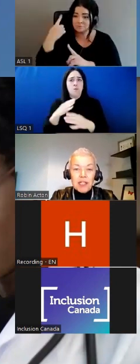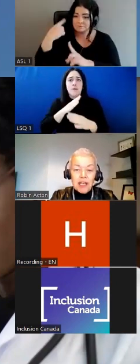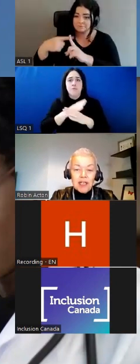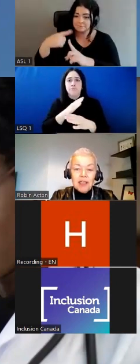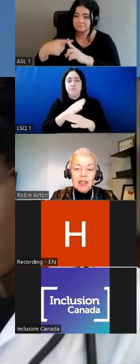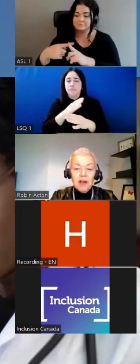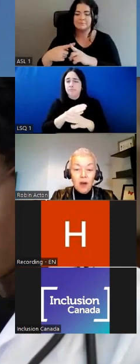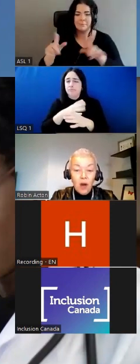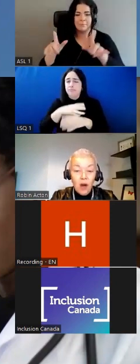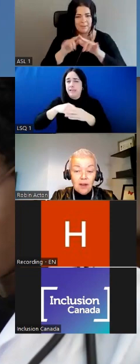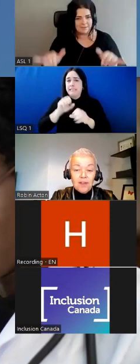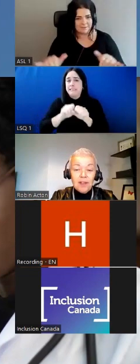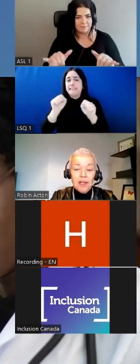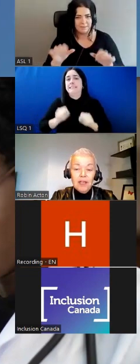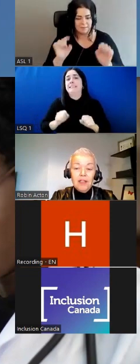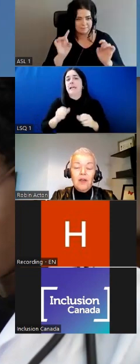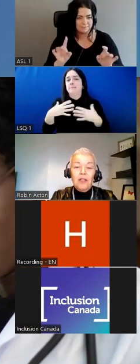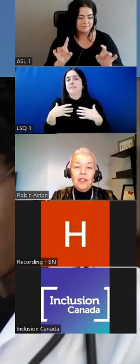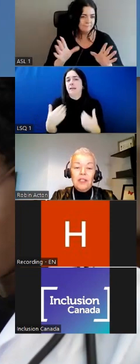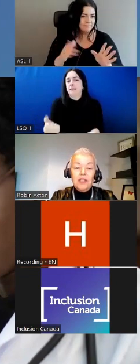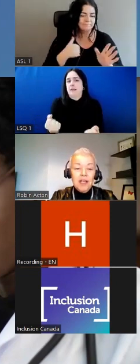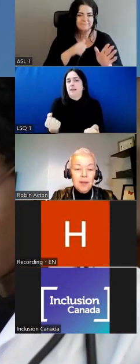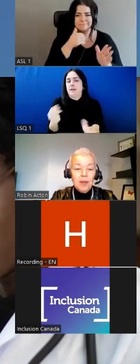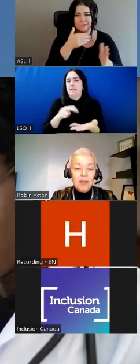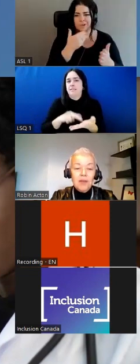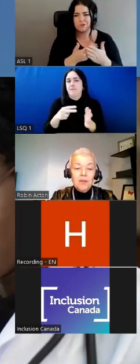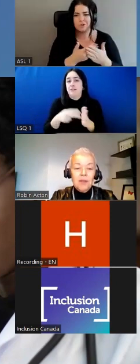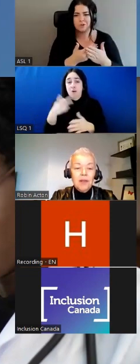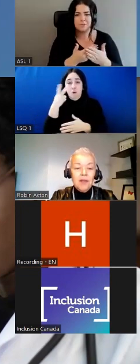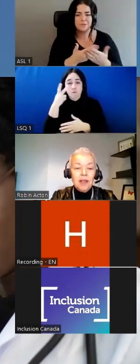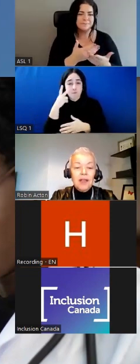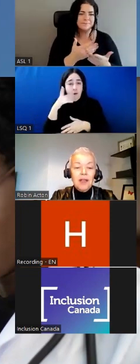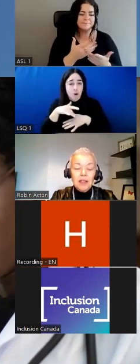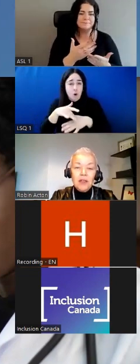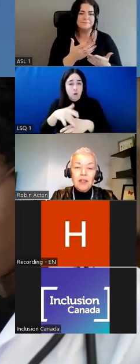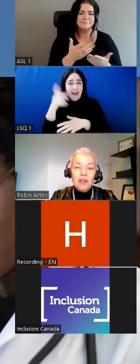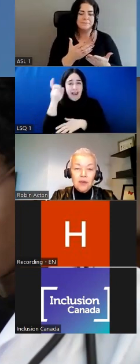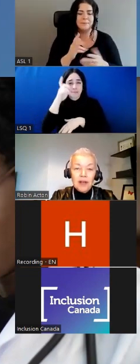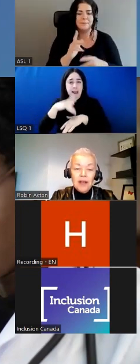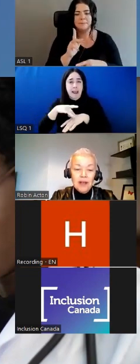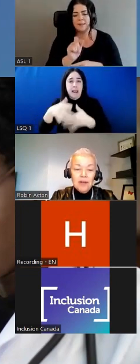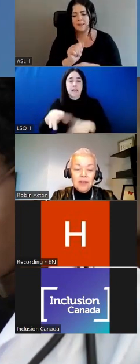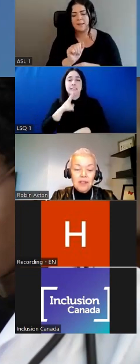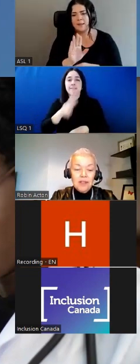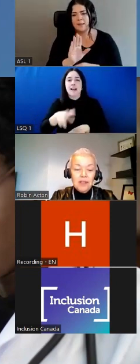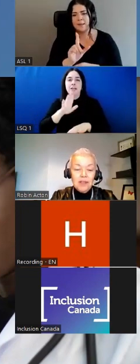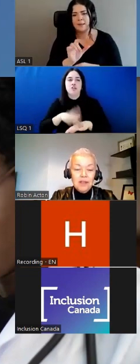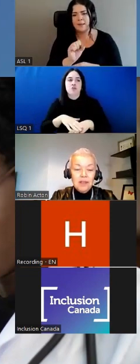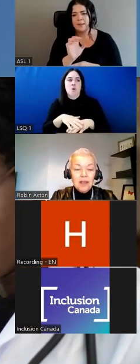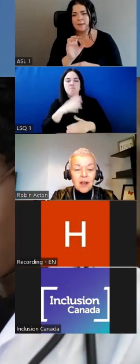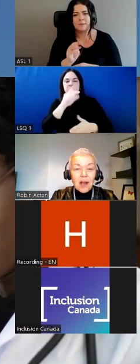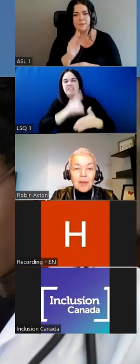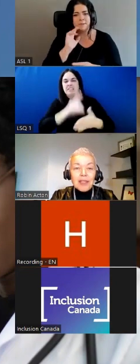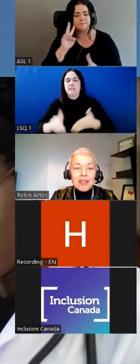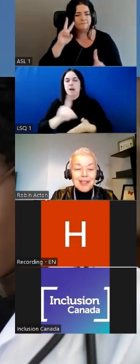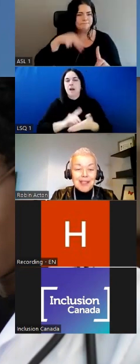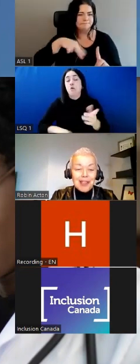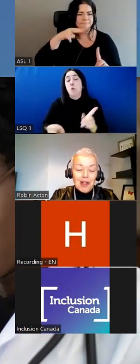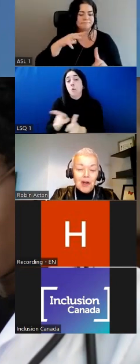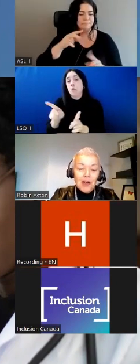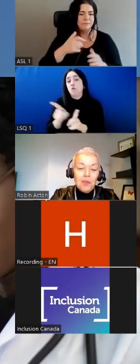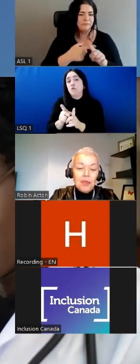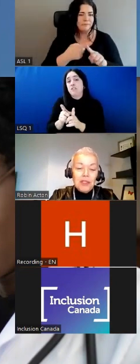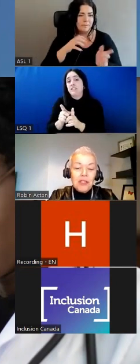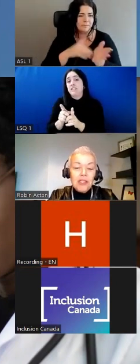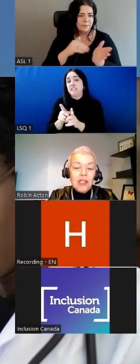experienced firsthand the often unconscious ableism that can literally threaten lives. I'm excited